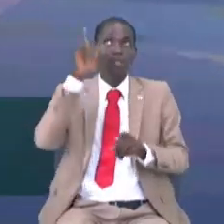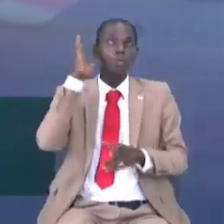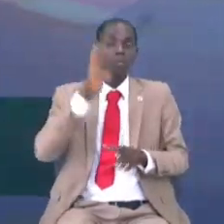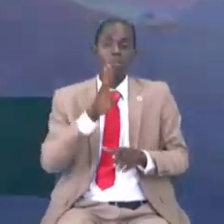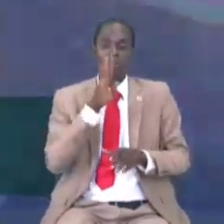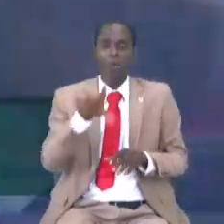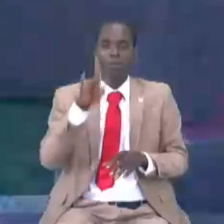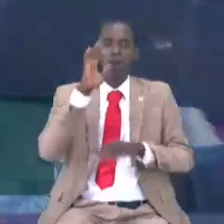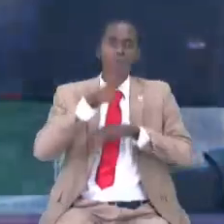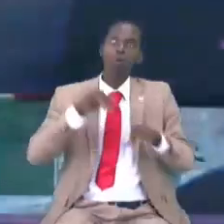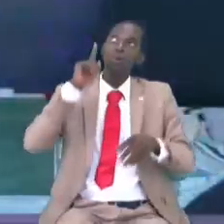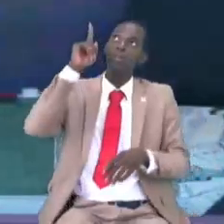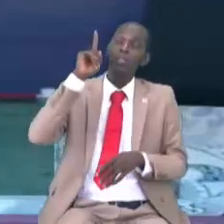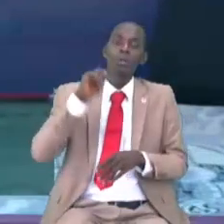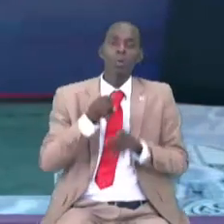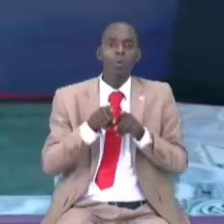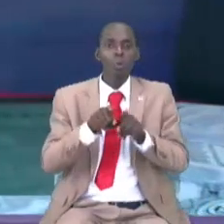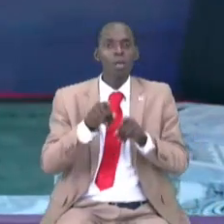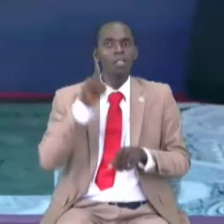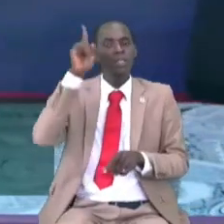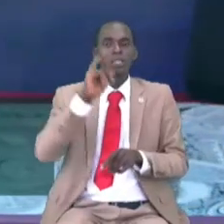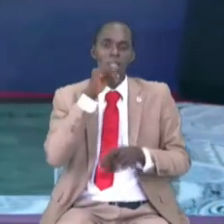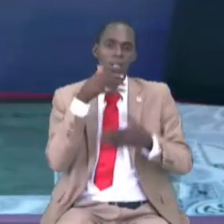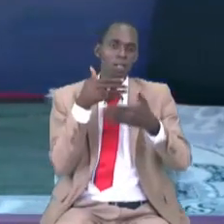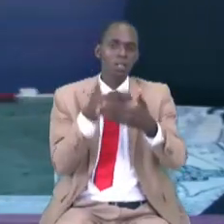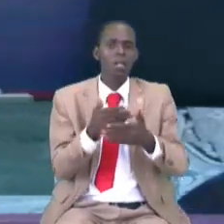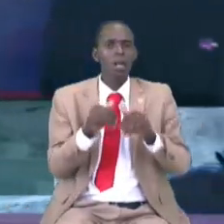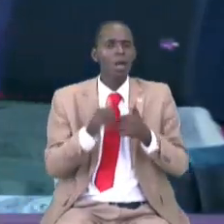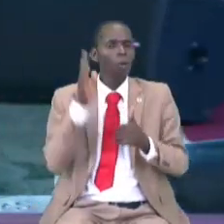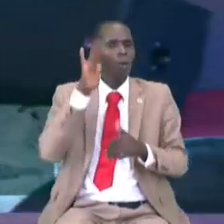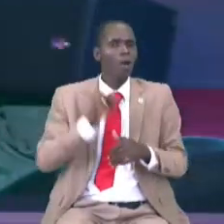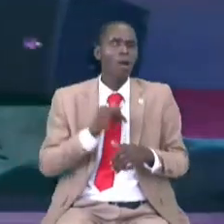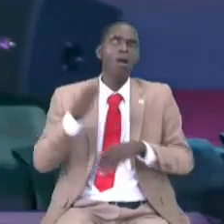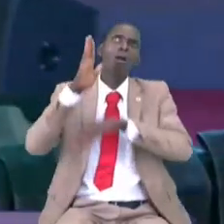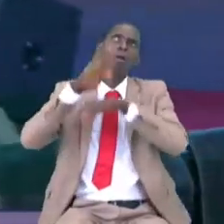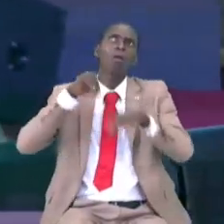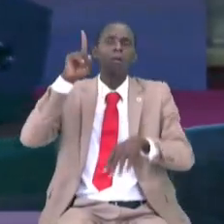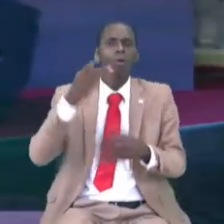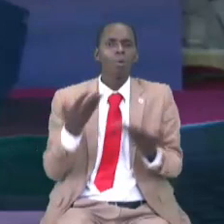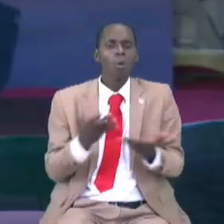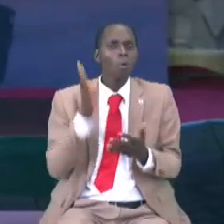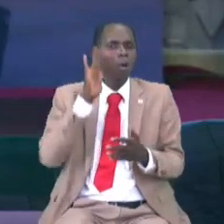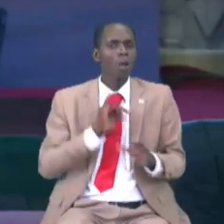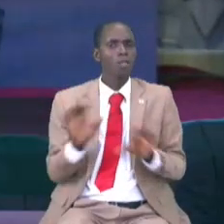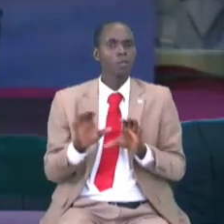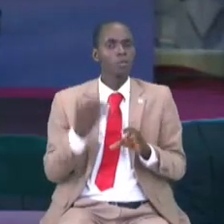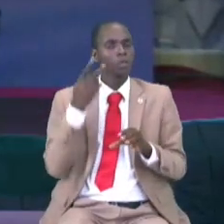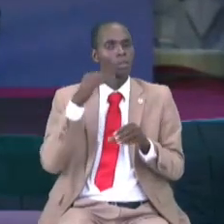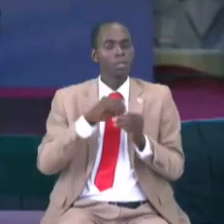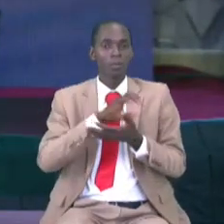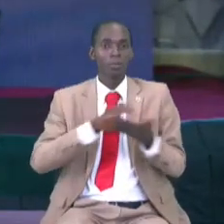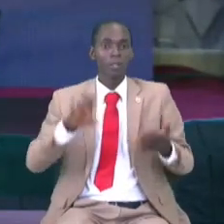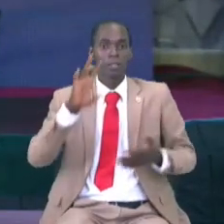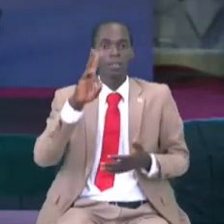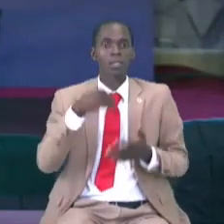I call and what do I do? Look at verse 7. In verse 7, let the wicked forsake his way, and let